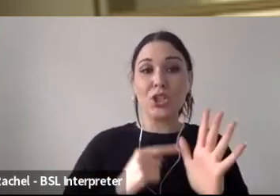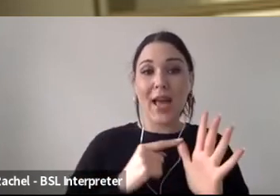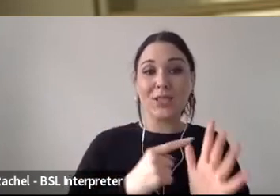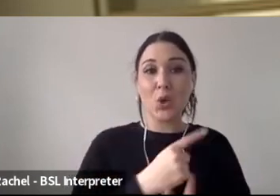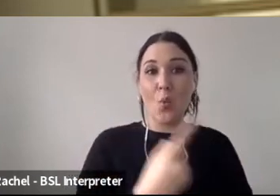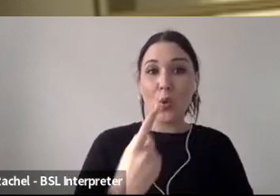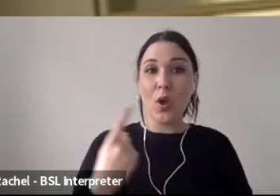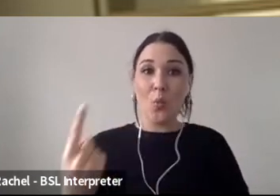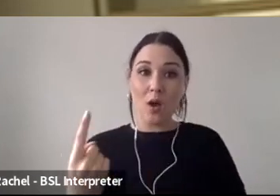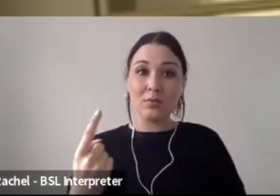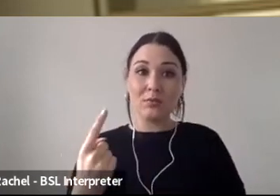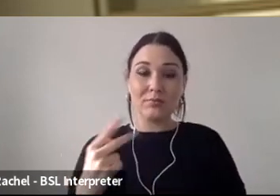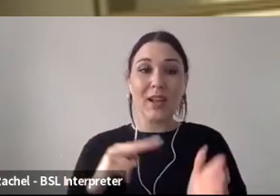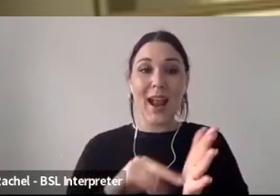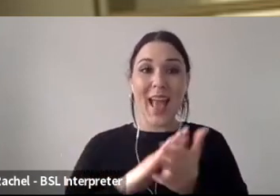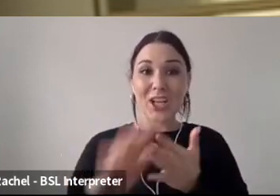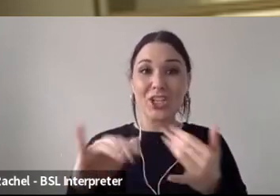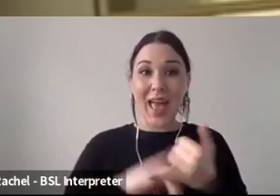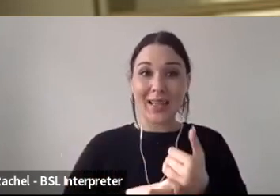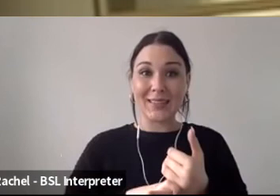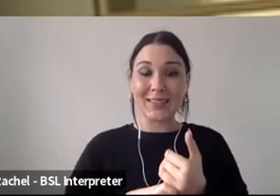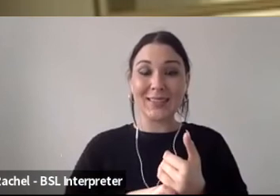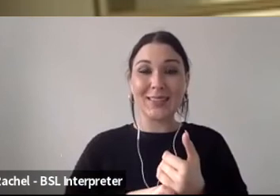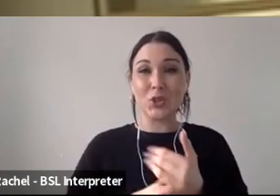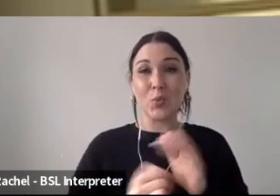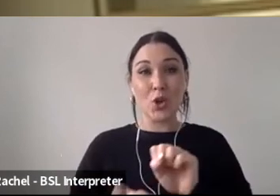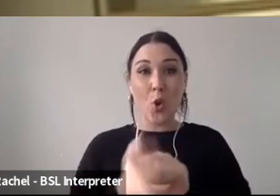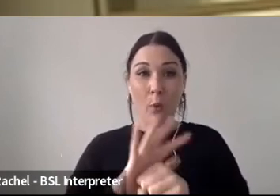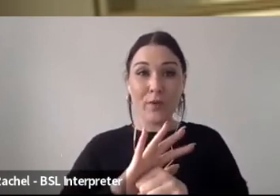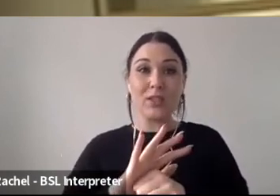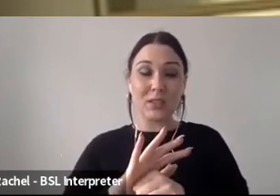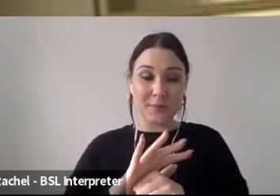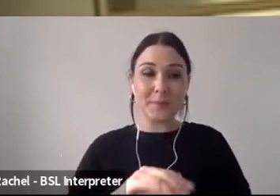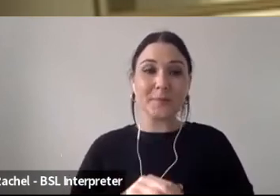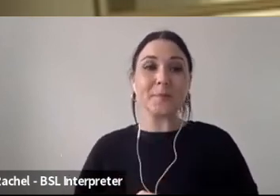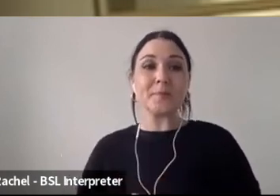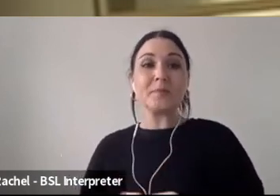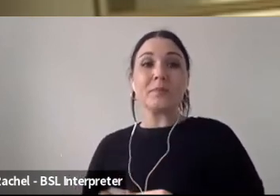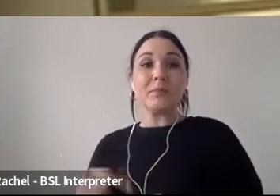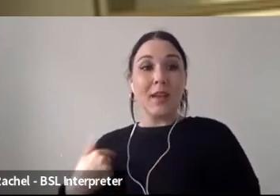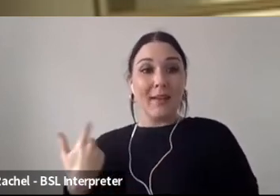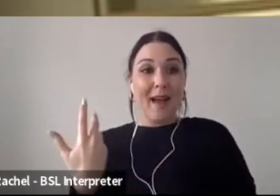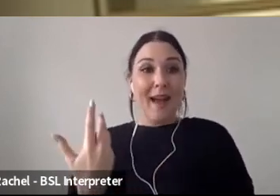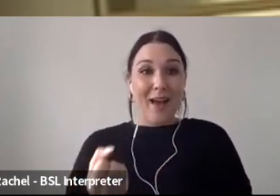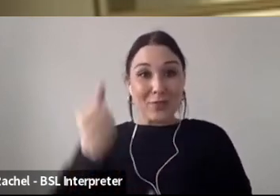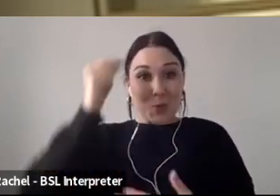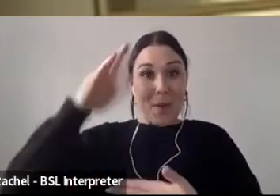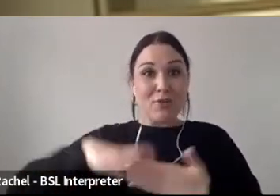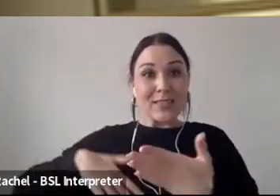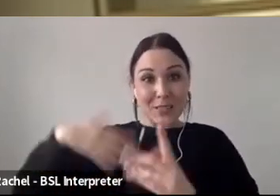Health Service 111, during the COVID, when you break it down. So I have some experience in the